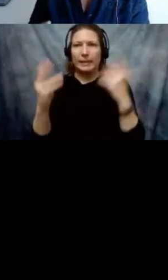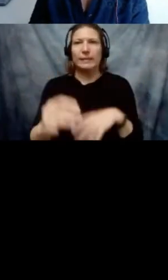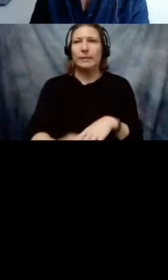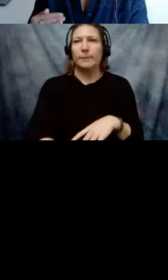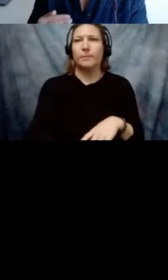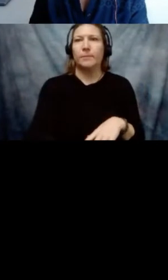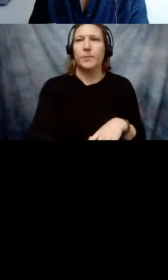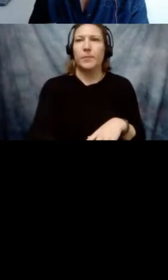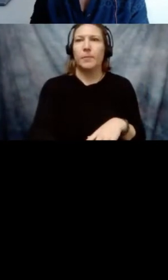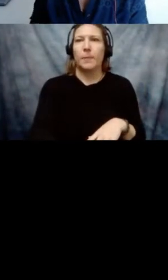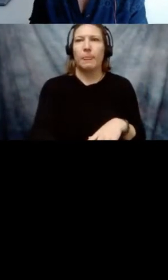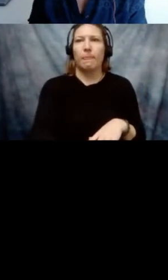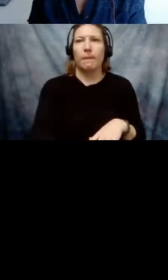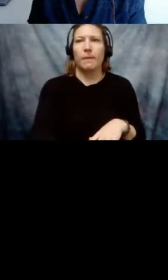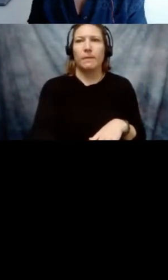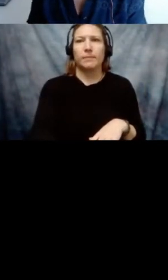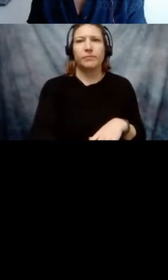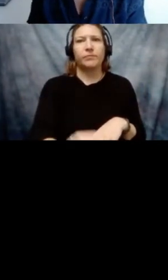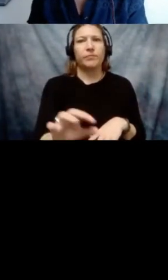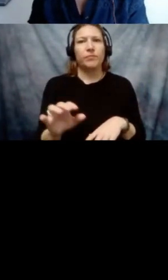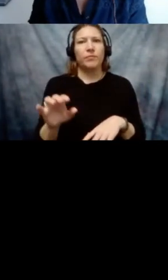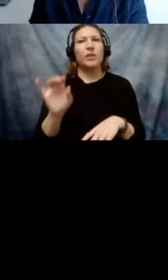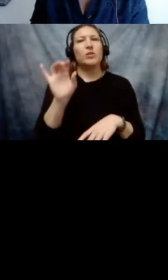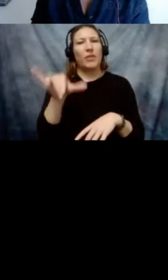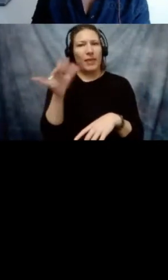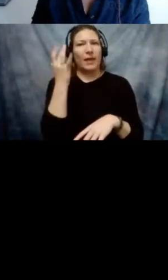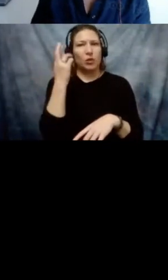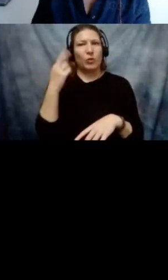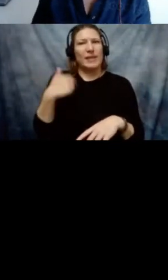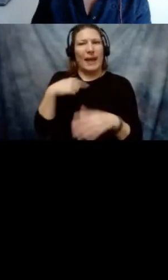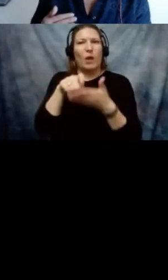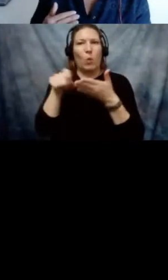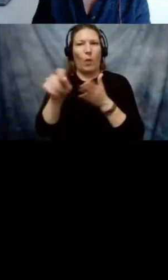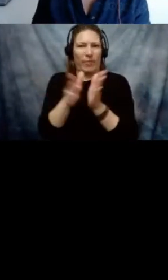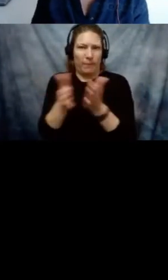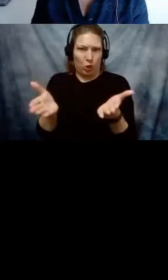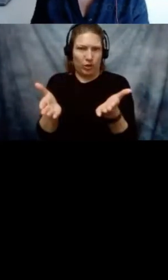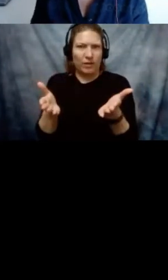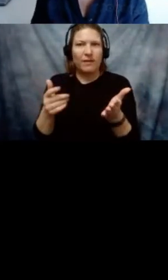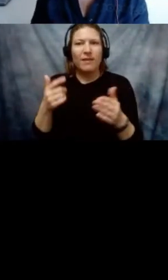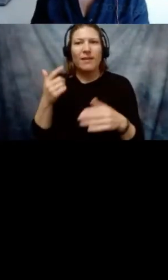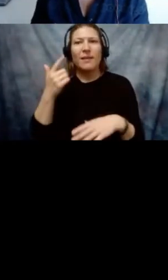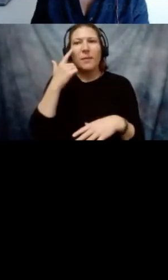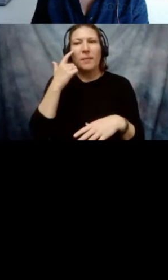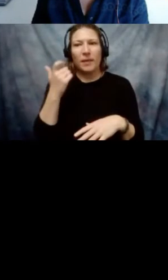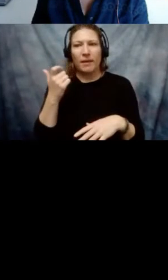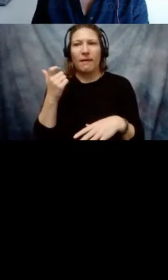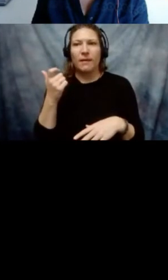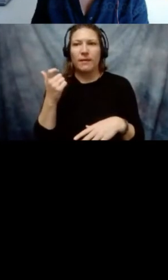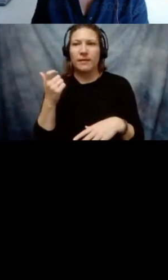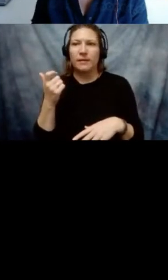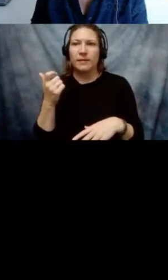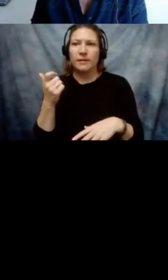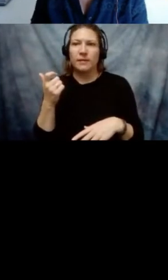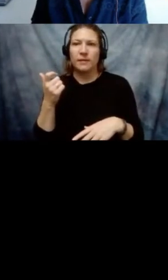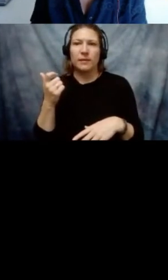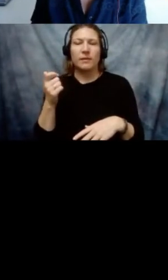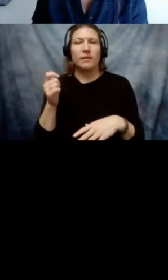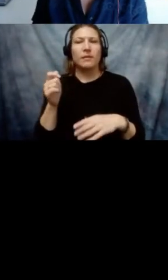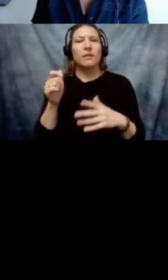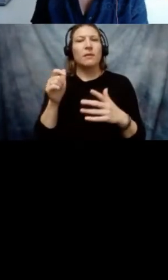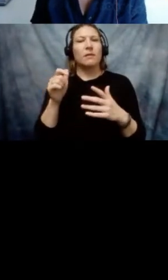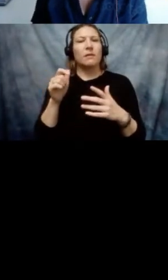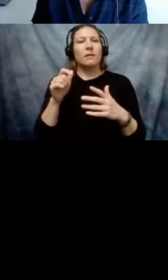I wanted to save as many content authors as possible from the hours and hours of grappling with accessibility and applying